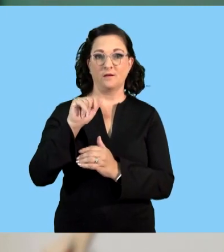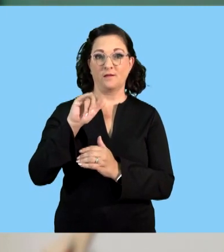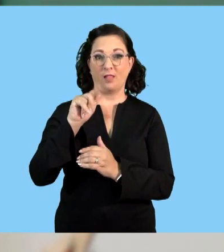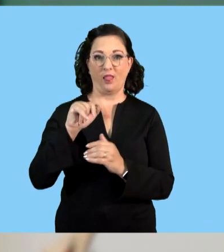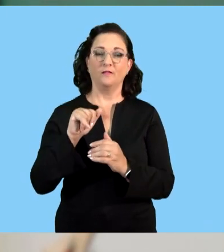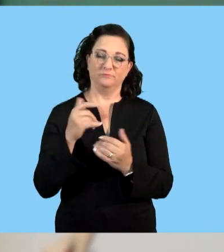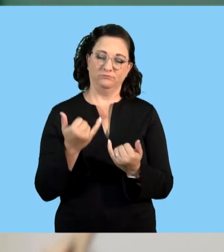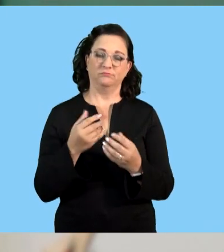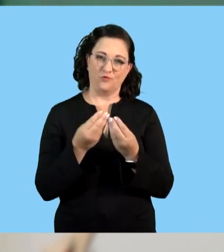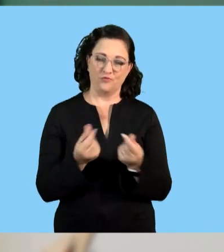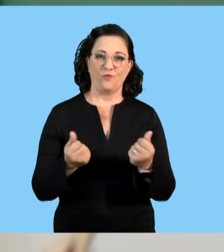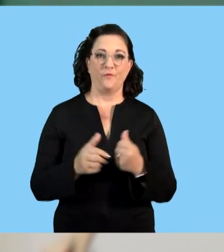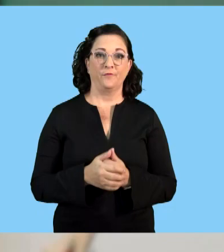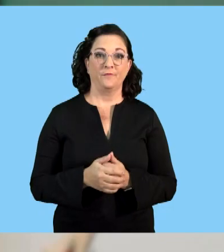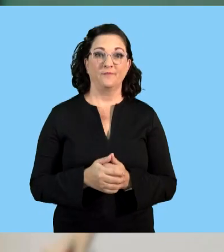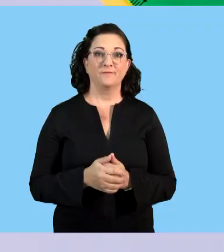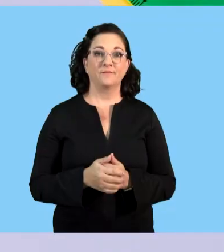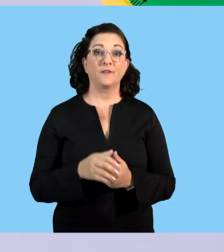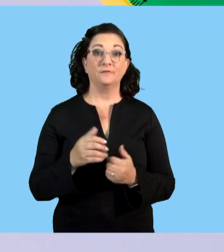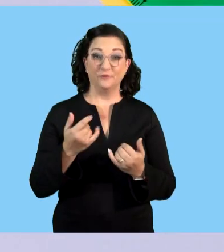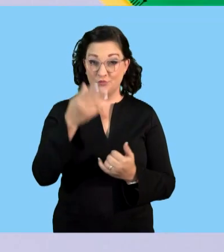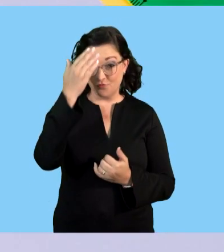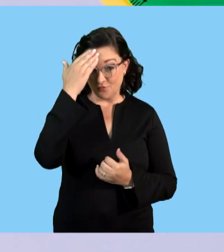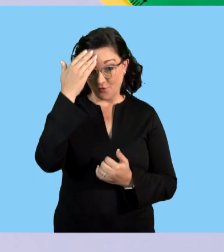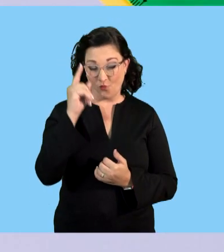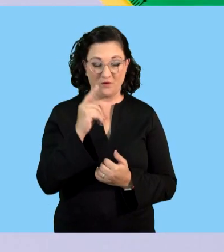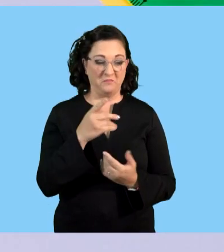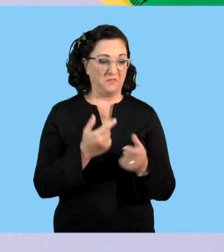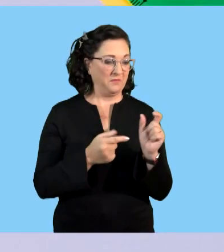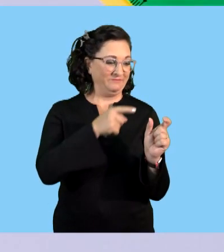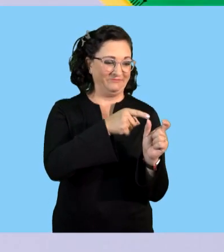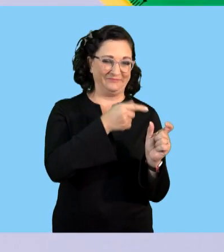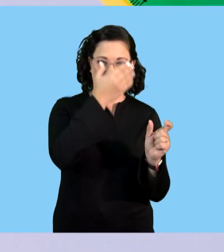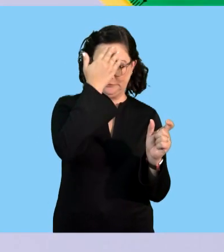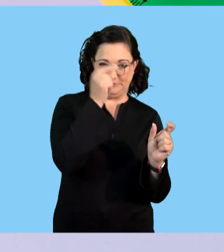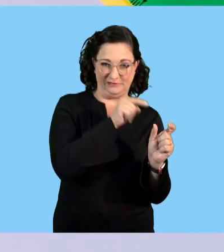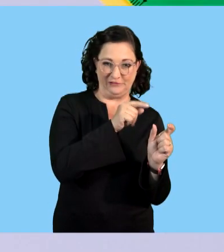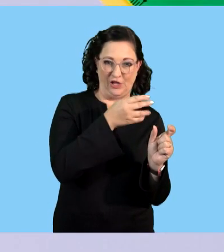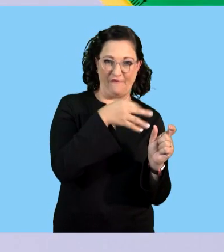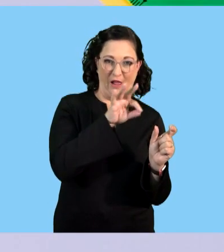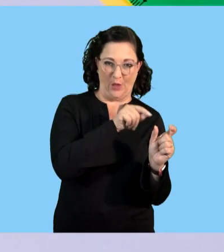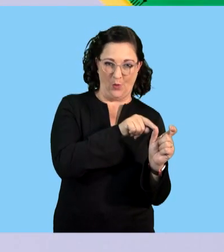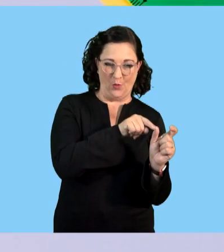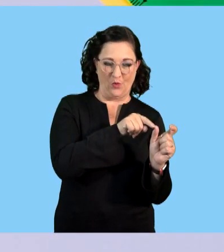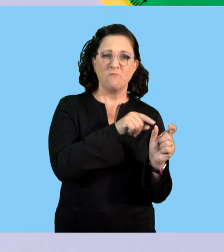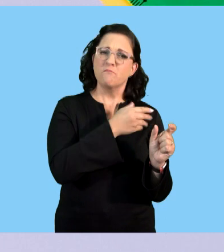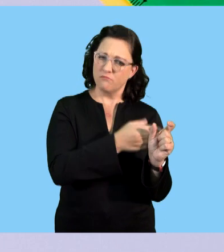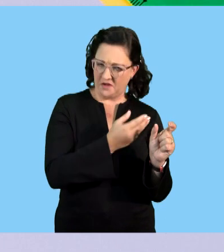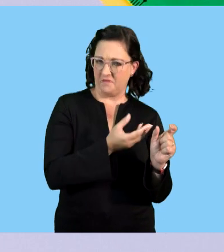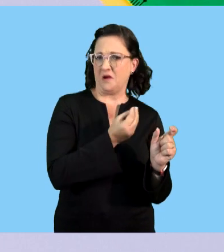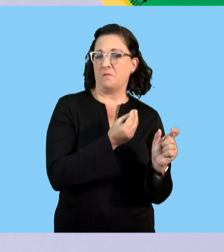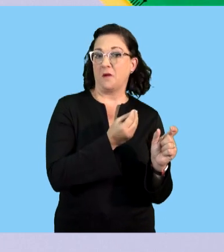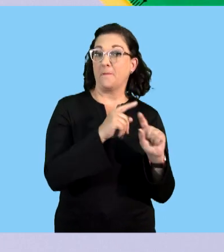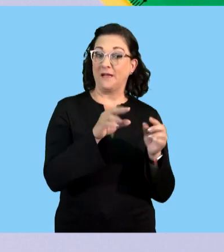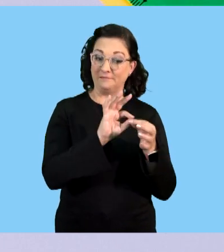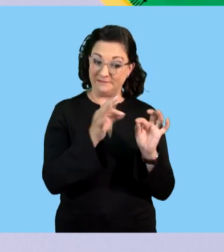know. So did you know that any unknown value can be found using mathematics as long as we have an